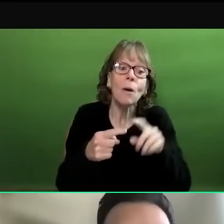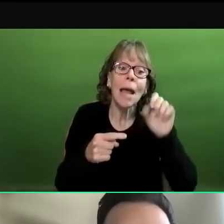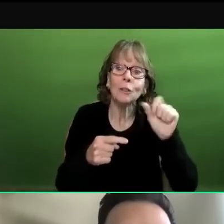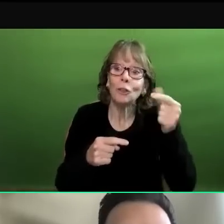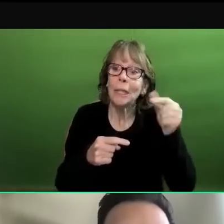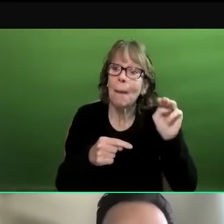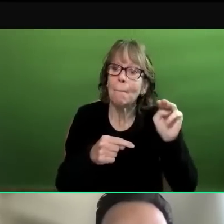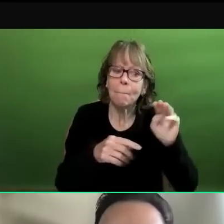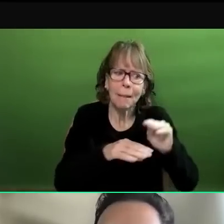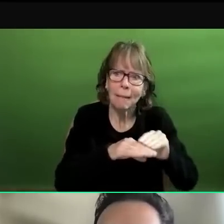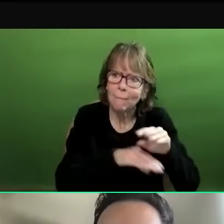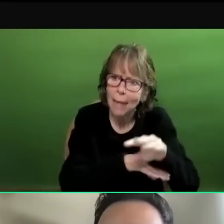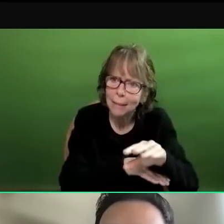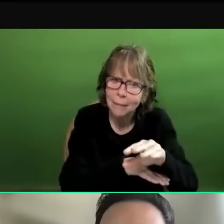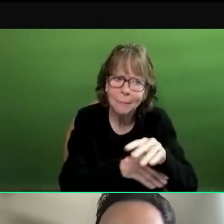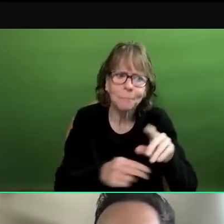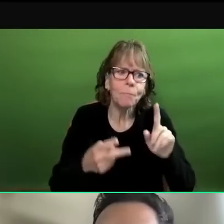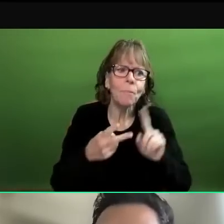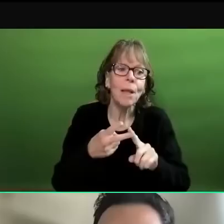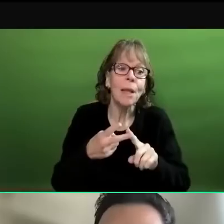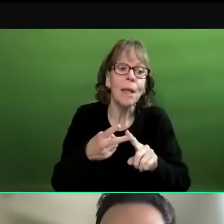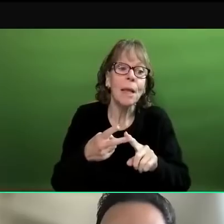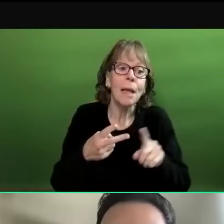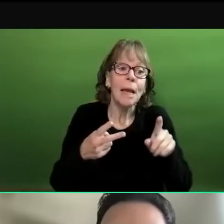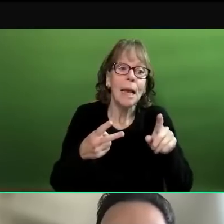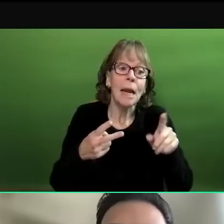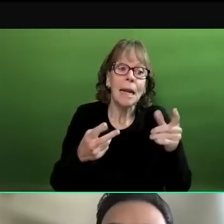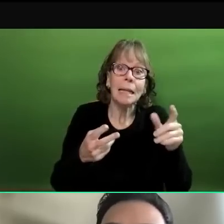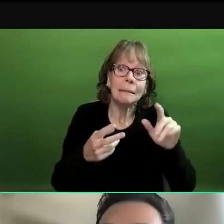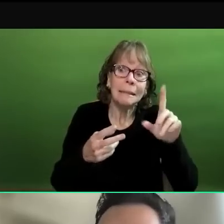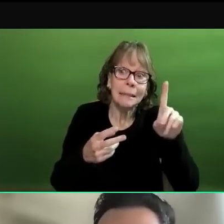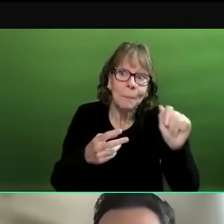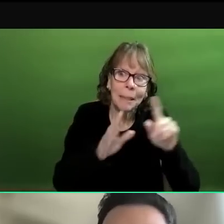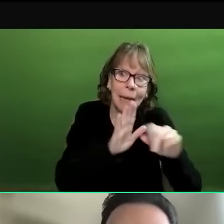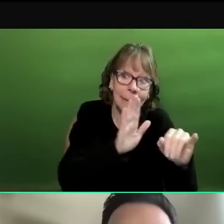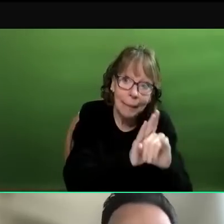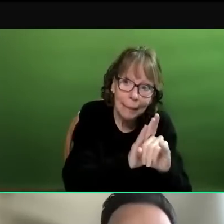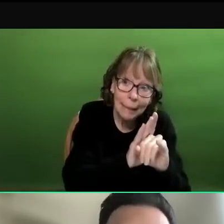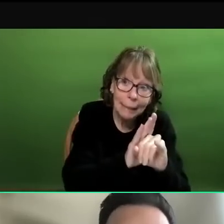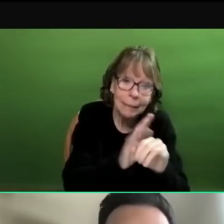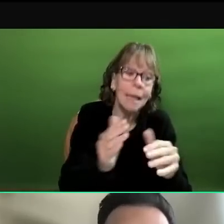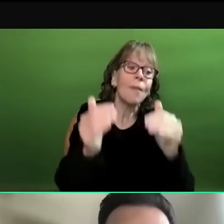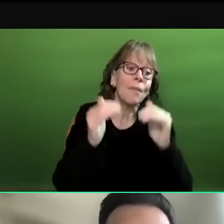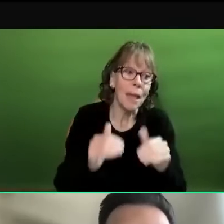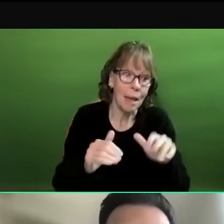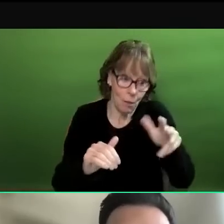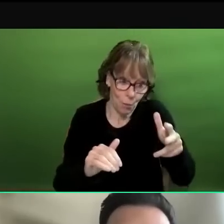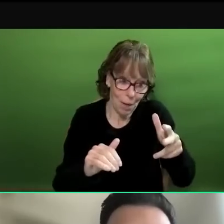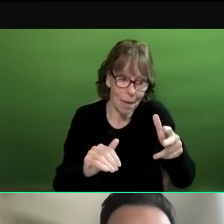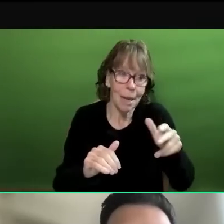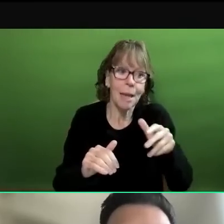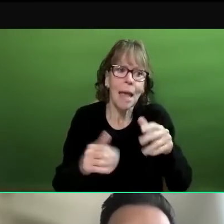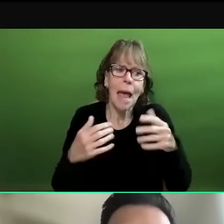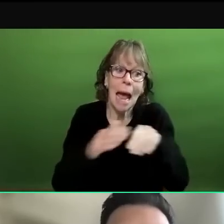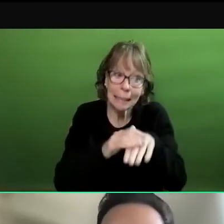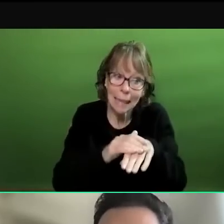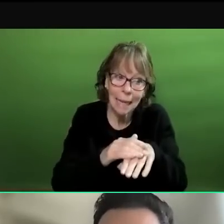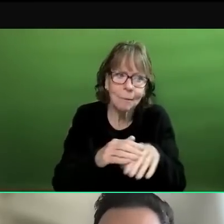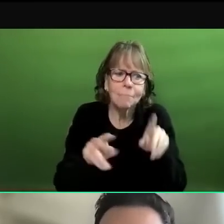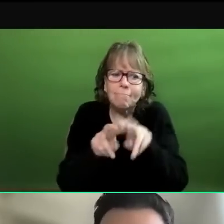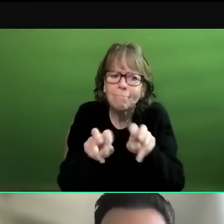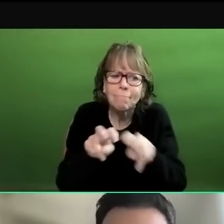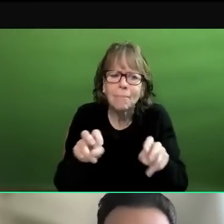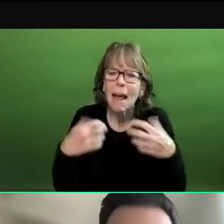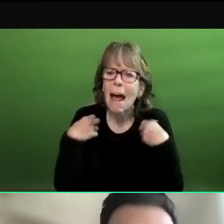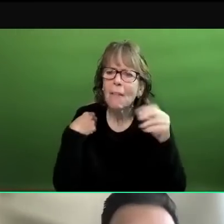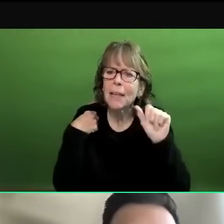disability identities. And then also we're going to assess healthcare disparities with storytelling and lived experience data, which will really add on